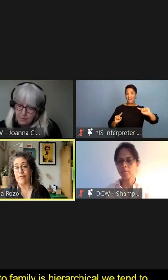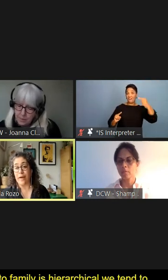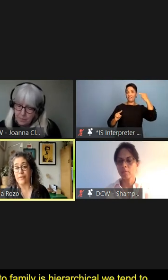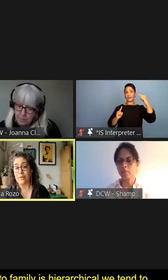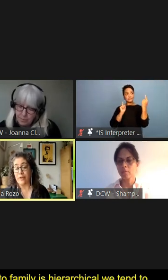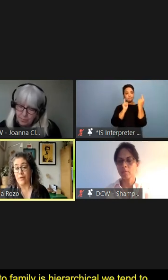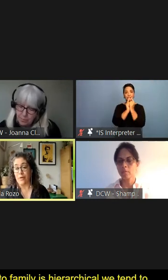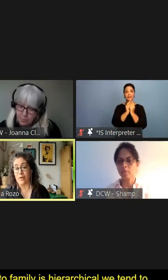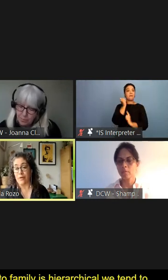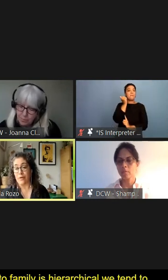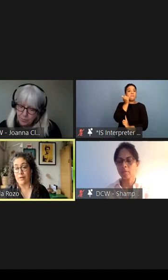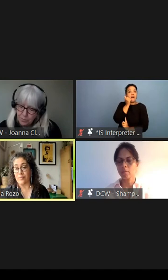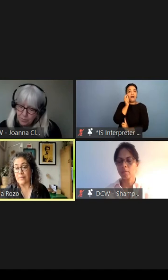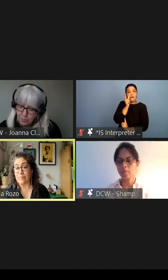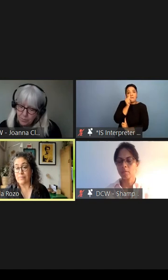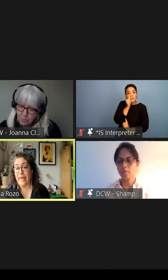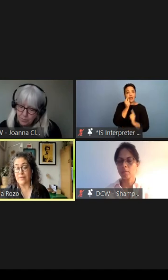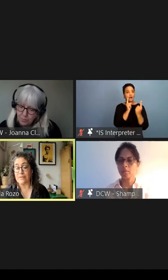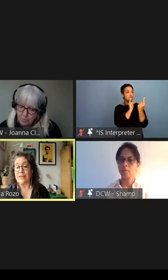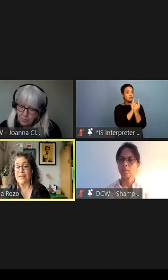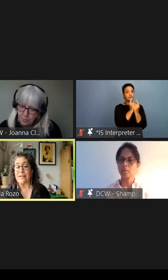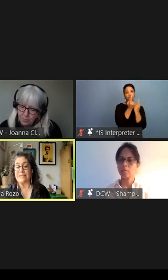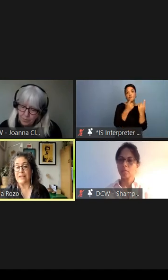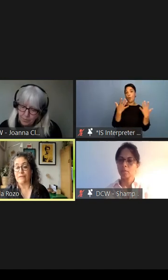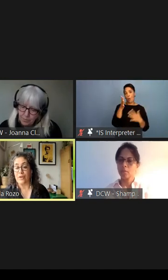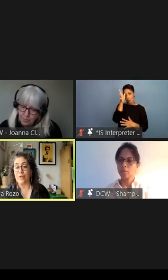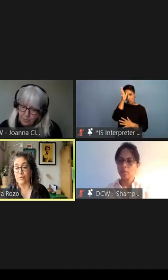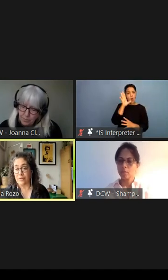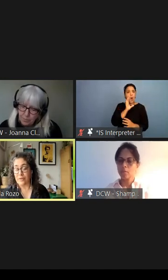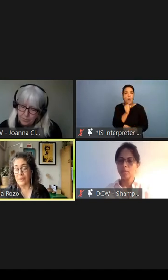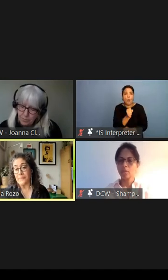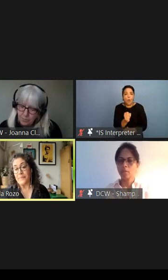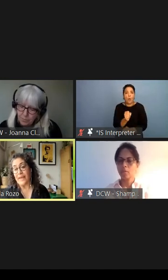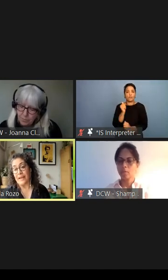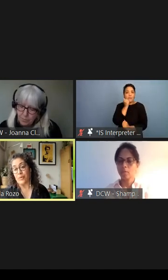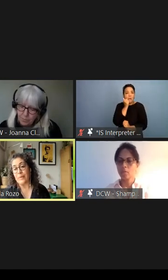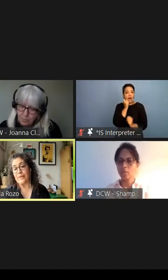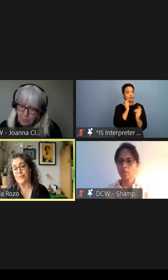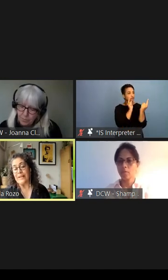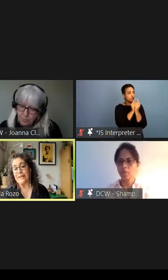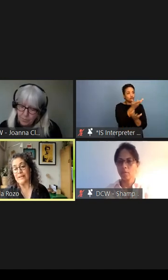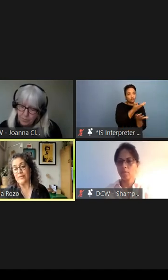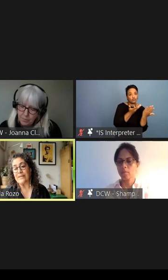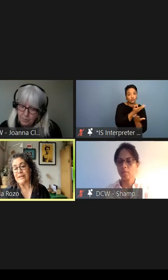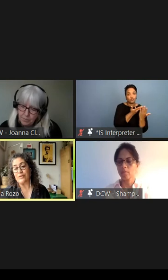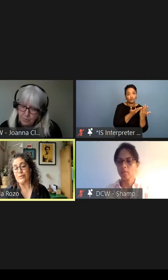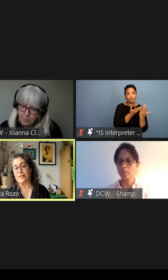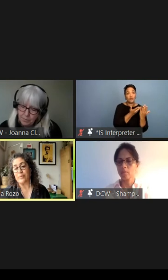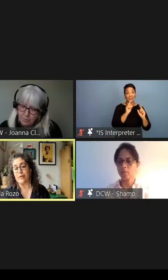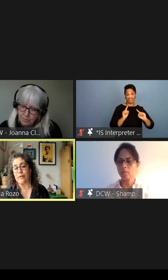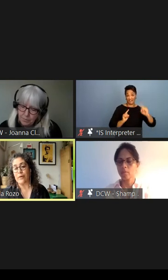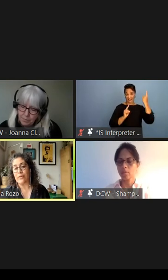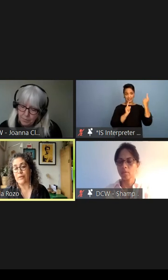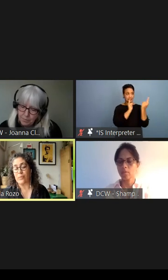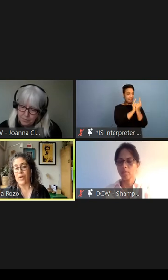and father, or grandparents, instead of the youth. And will be really critical to